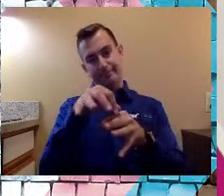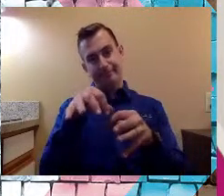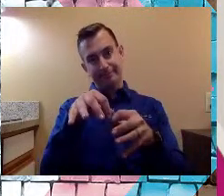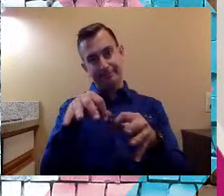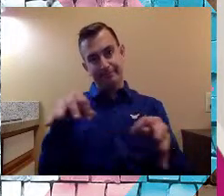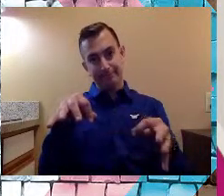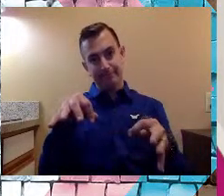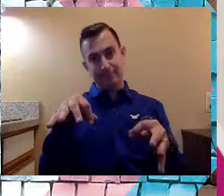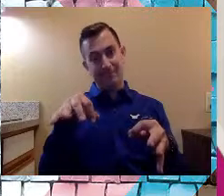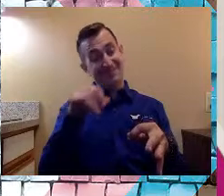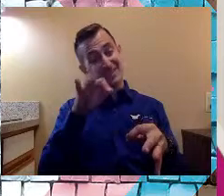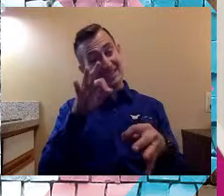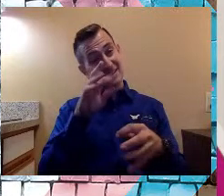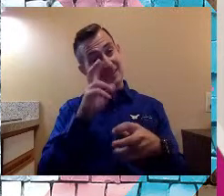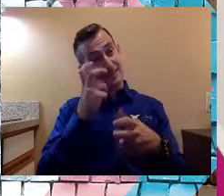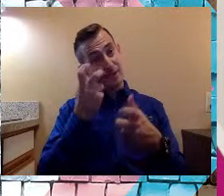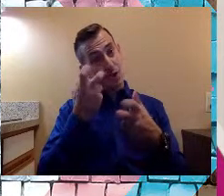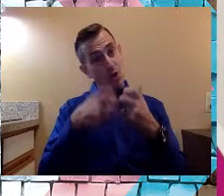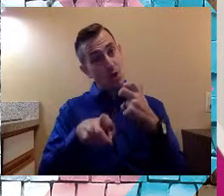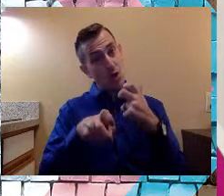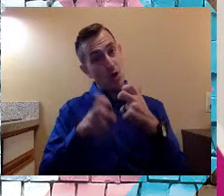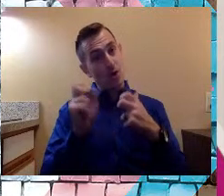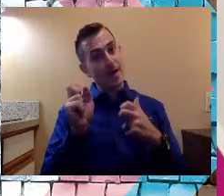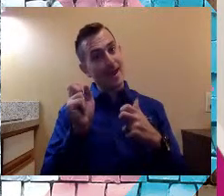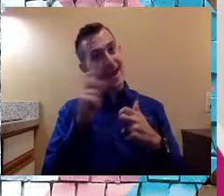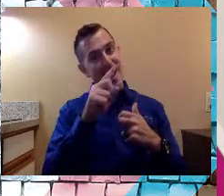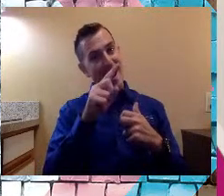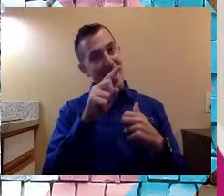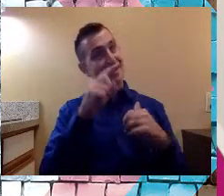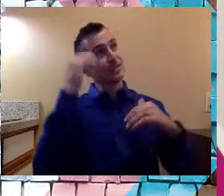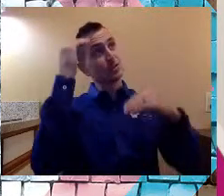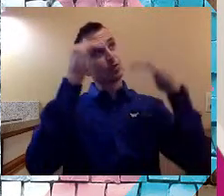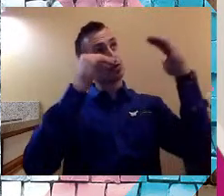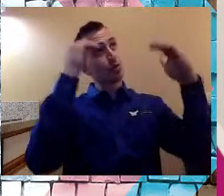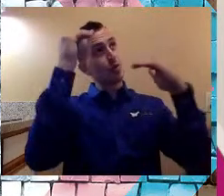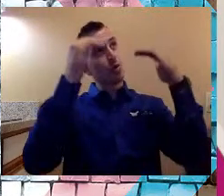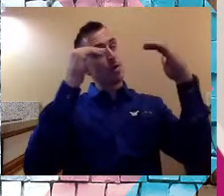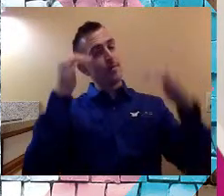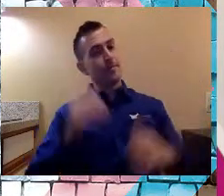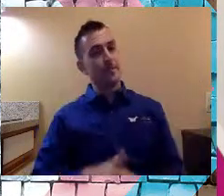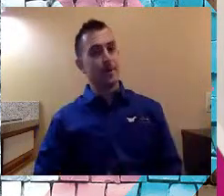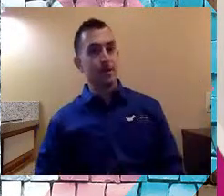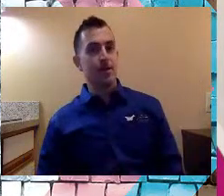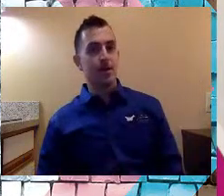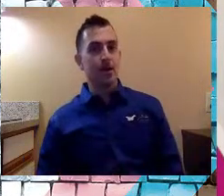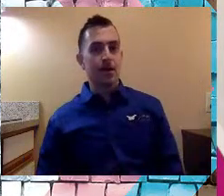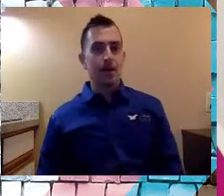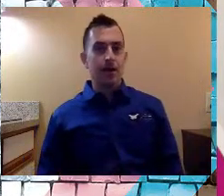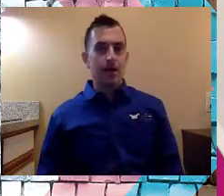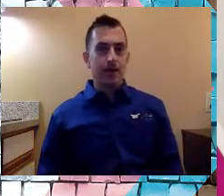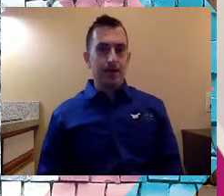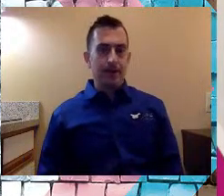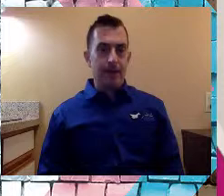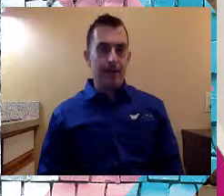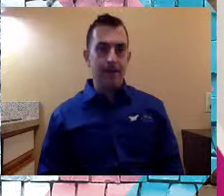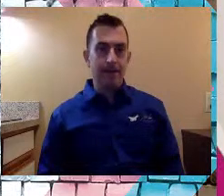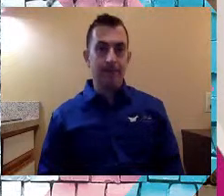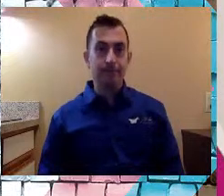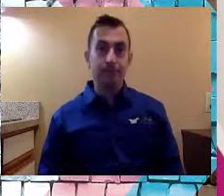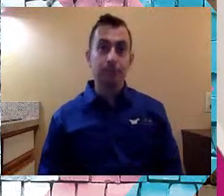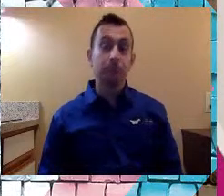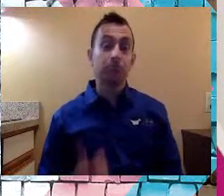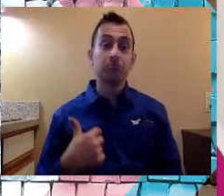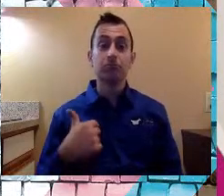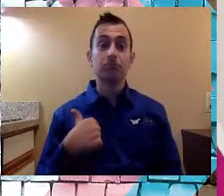And if that is tricky, ask a grown-up, and I'm going to cut off the extra. So I would